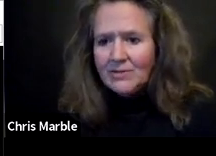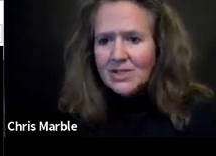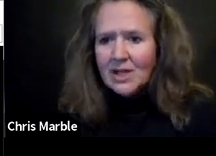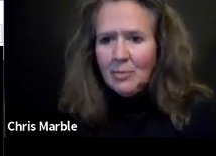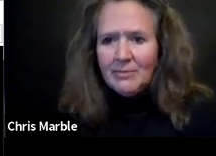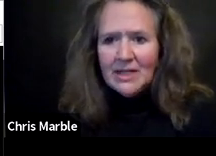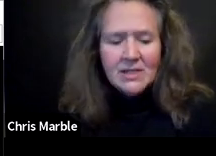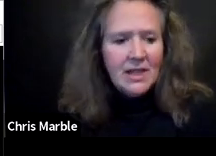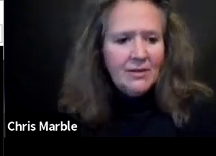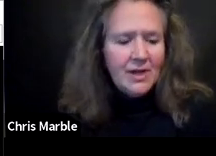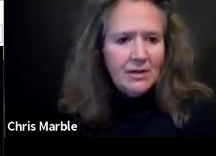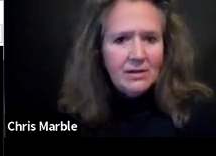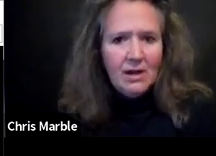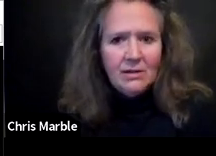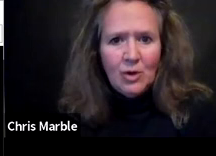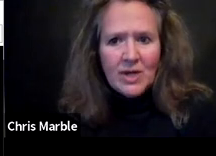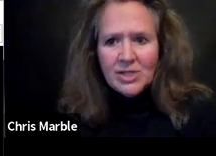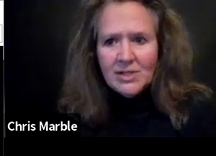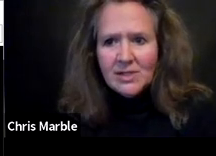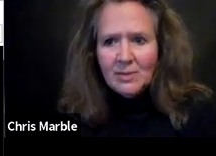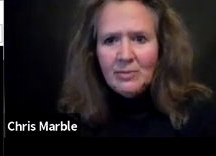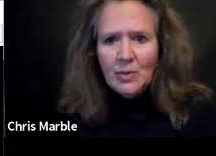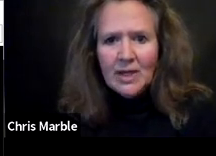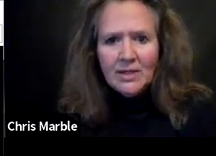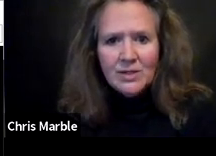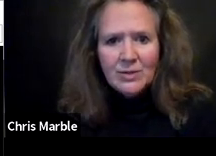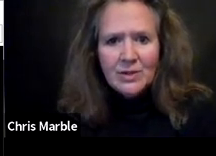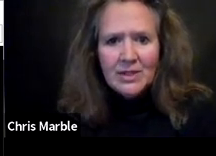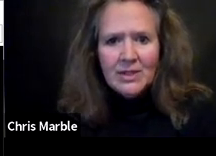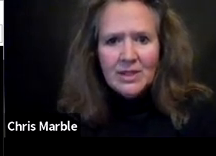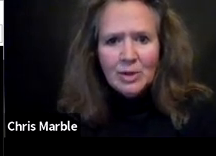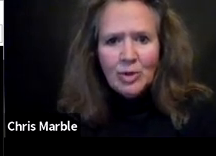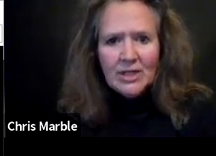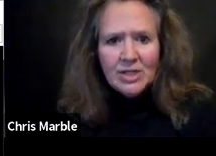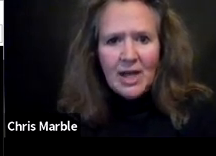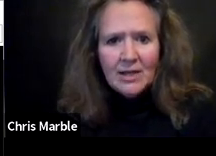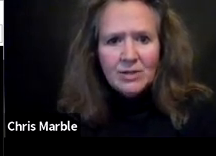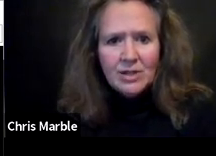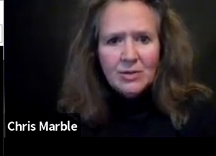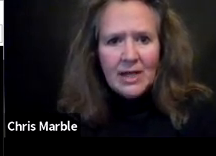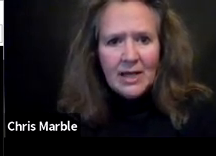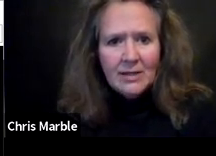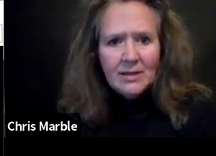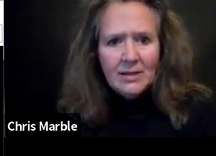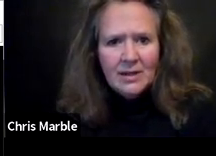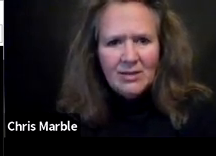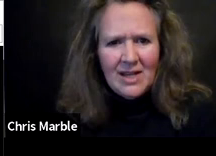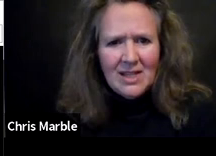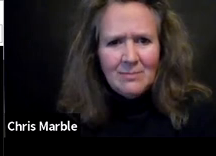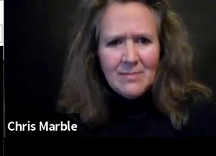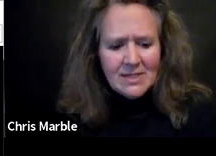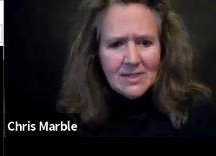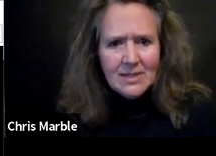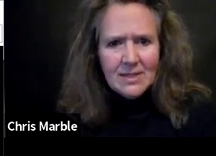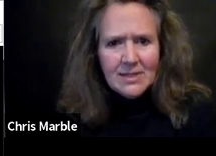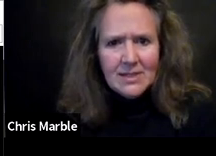We have just a couple of minutes left. Are there other questions that people would like to either put in the chat or the Q and A? Are there